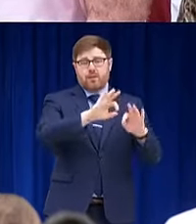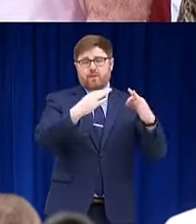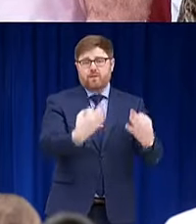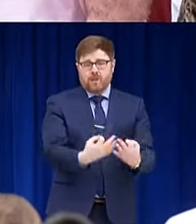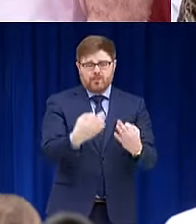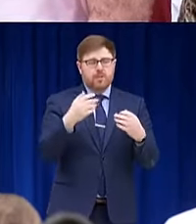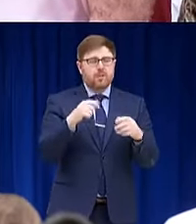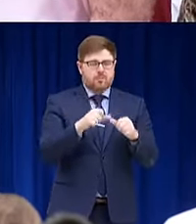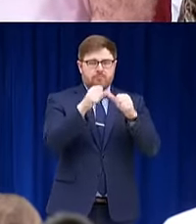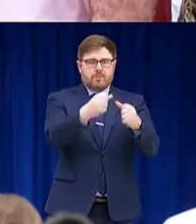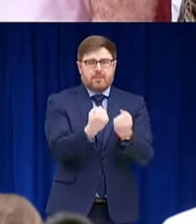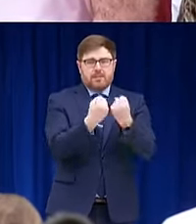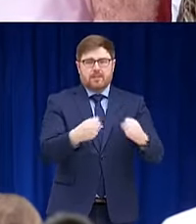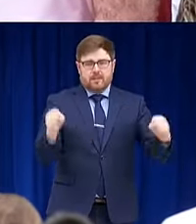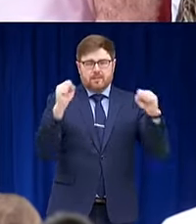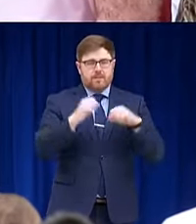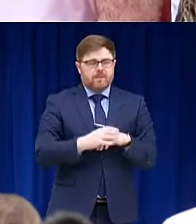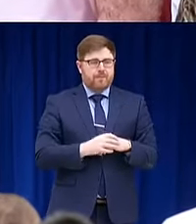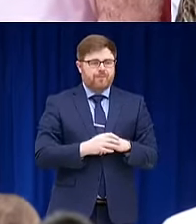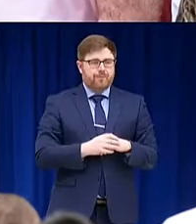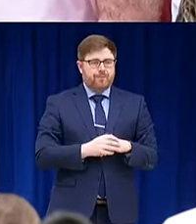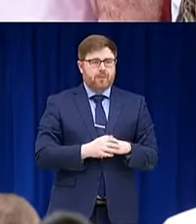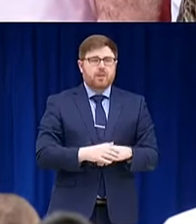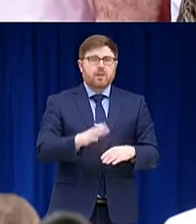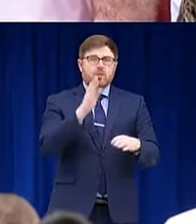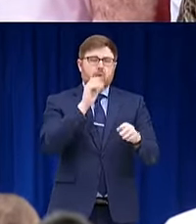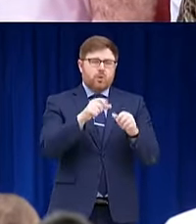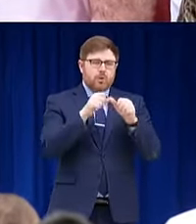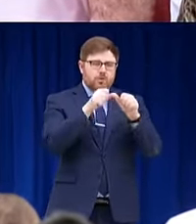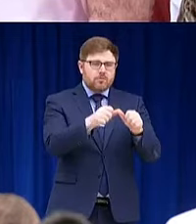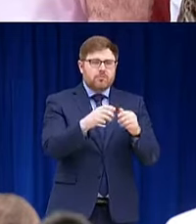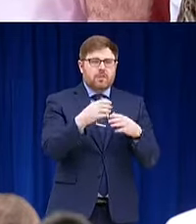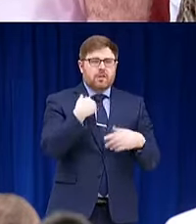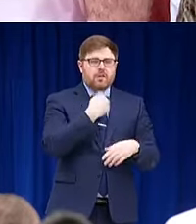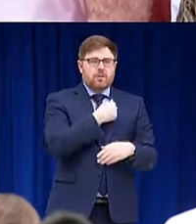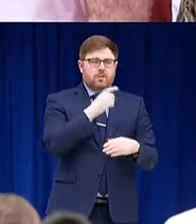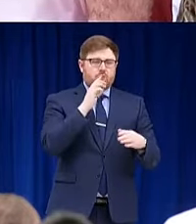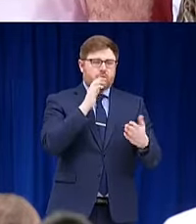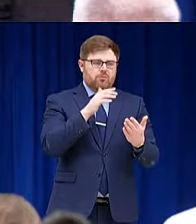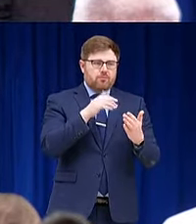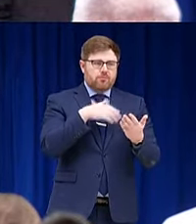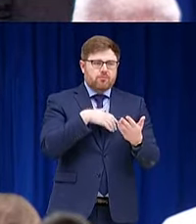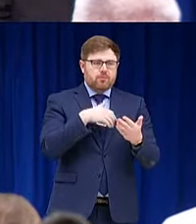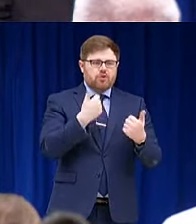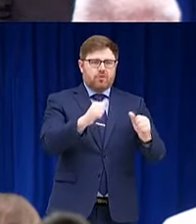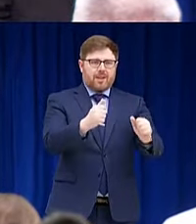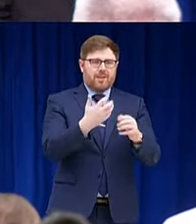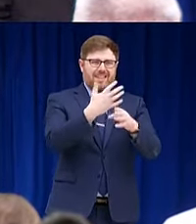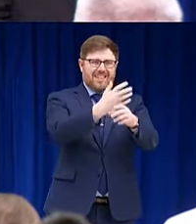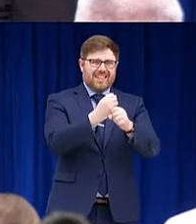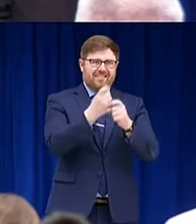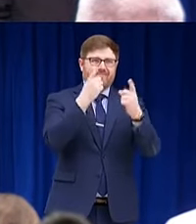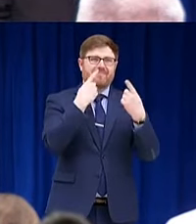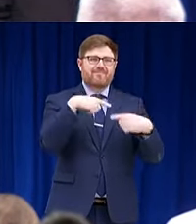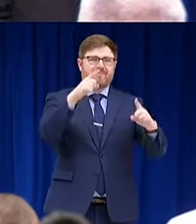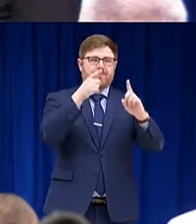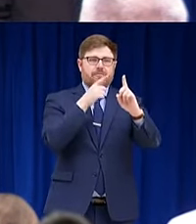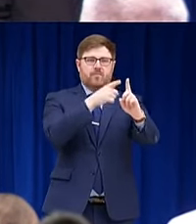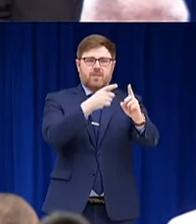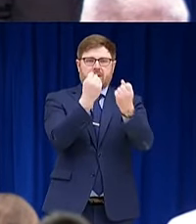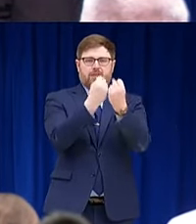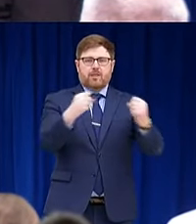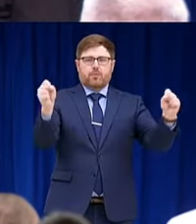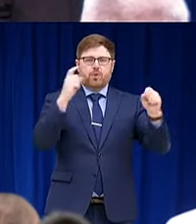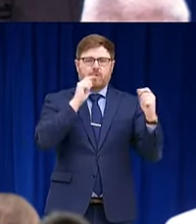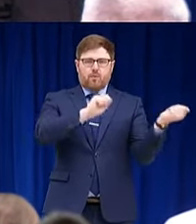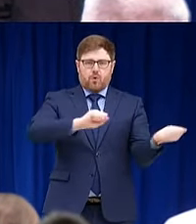more deeply into our values of liberty and justice for all, and bring us to the fullness of your reign